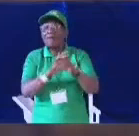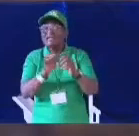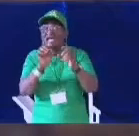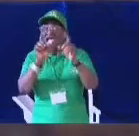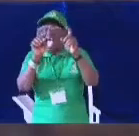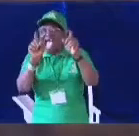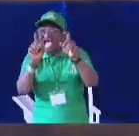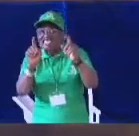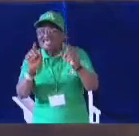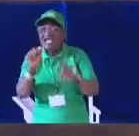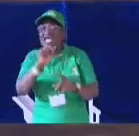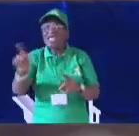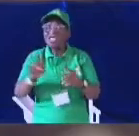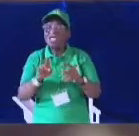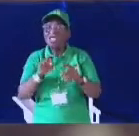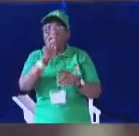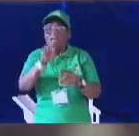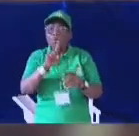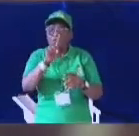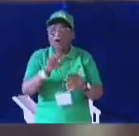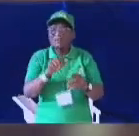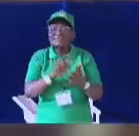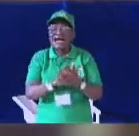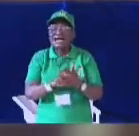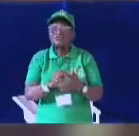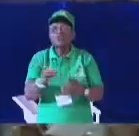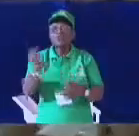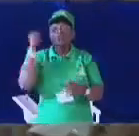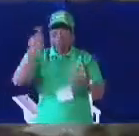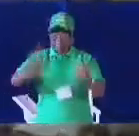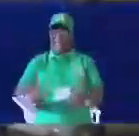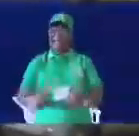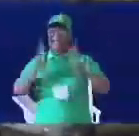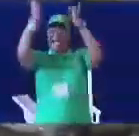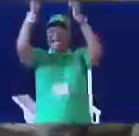A worm that is alive.